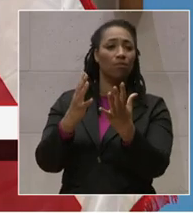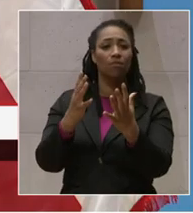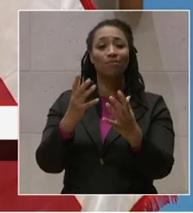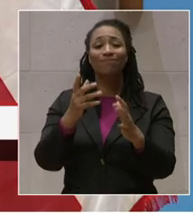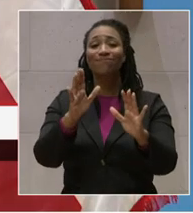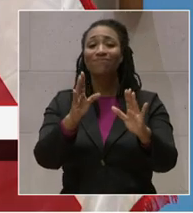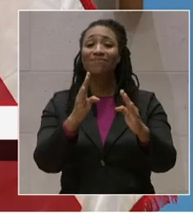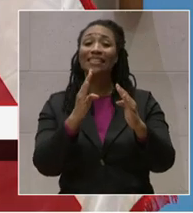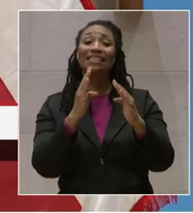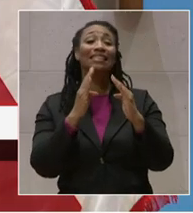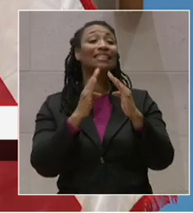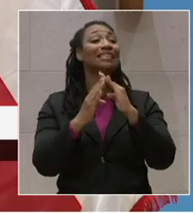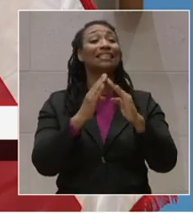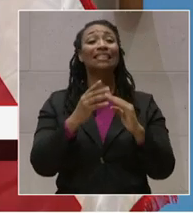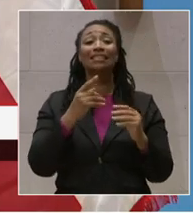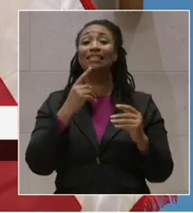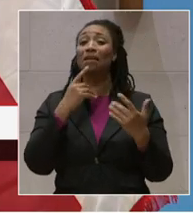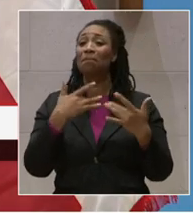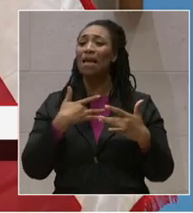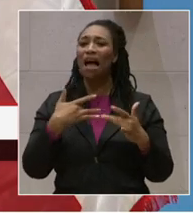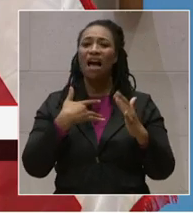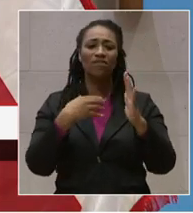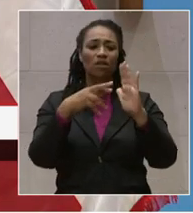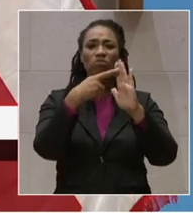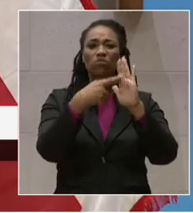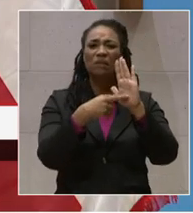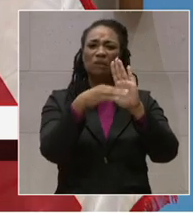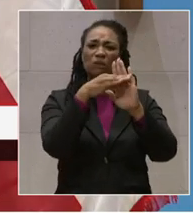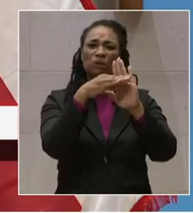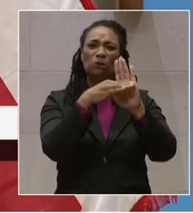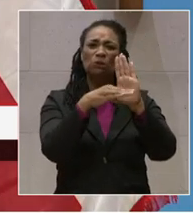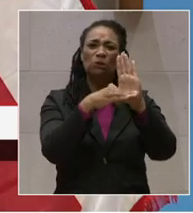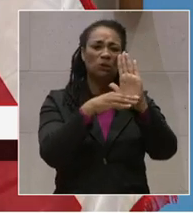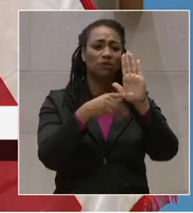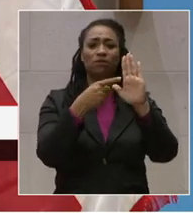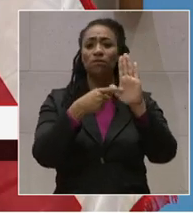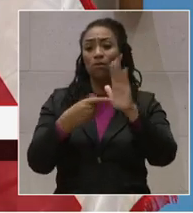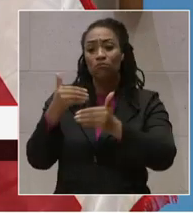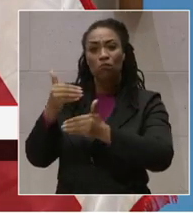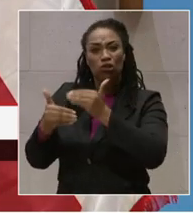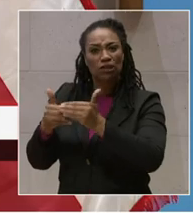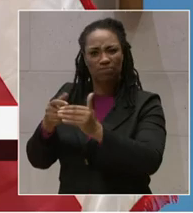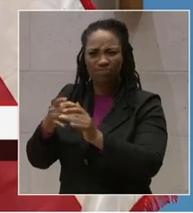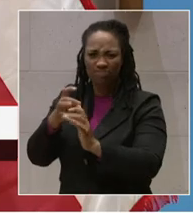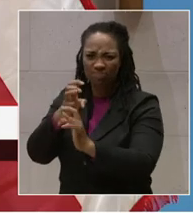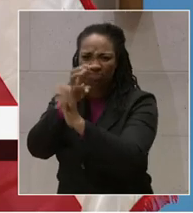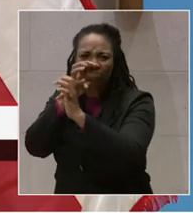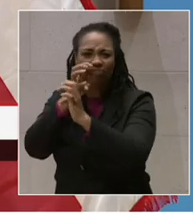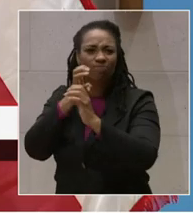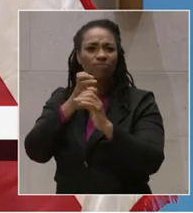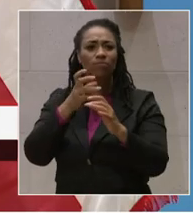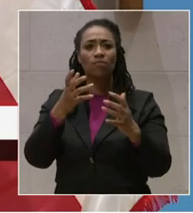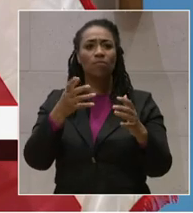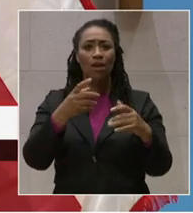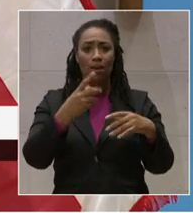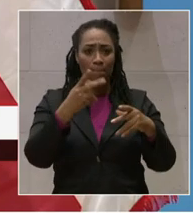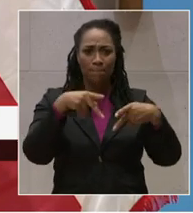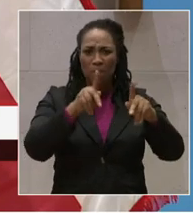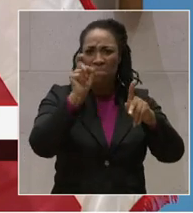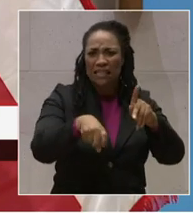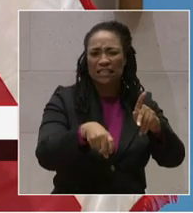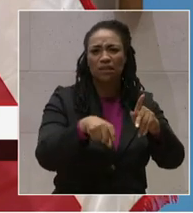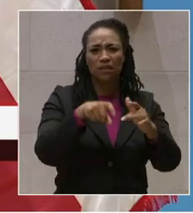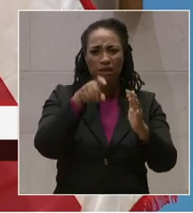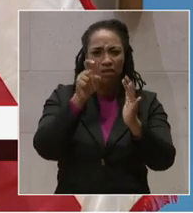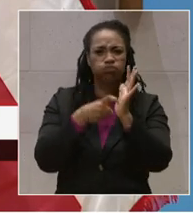planning processes, how long it takes to get the permits out there. And, it's time out for finger pointing.